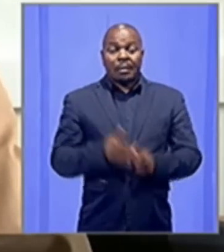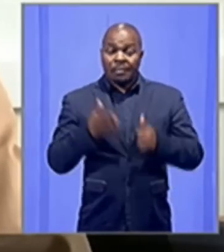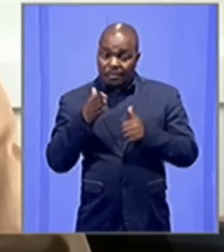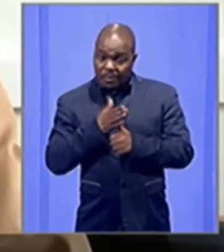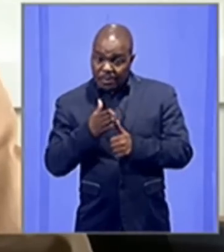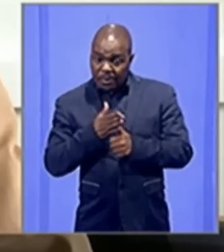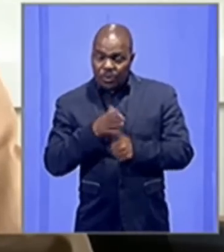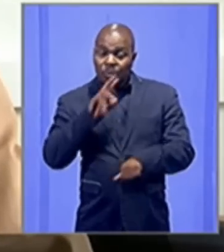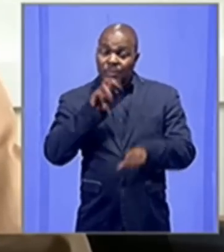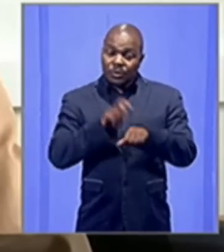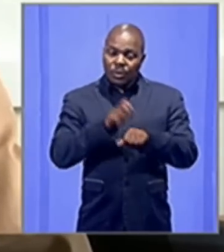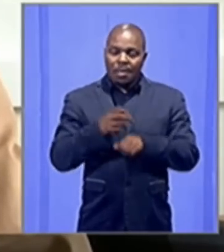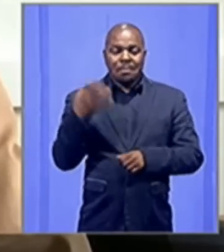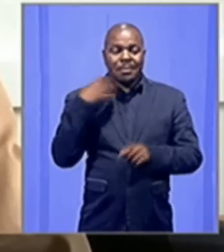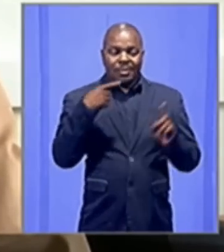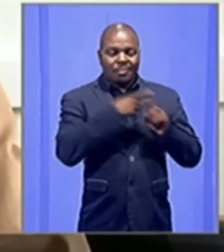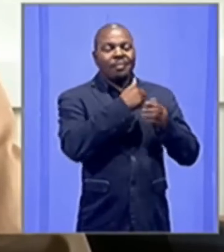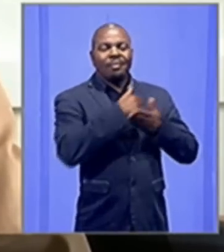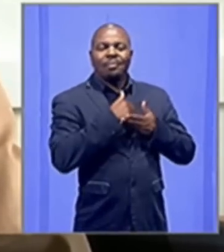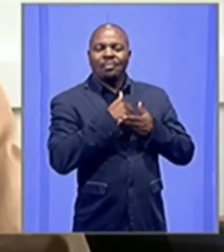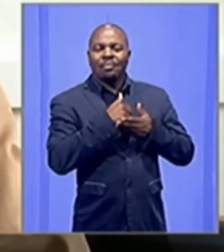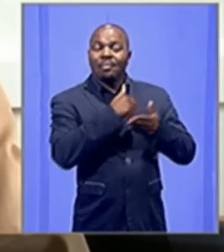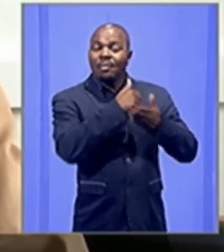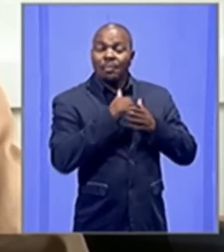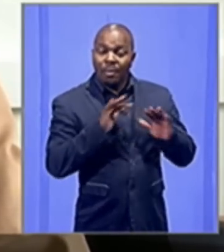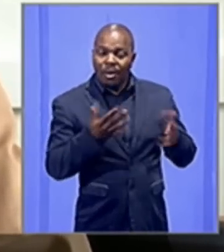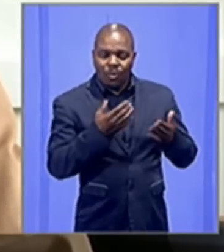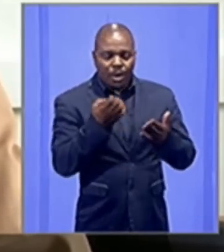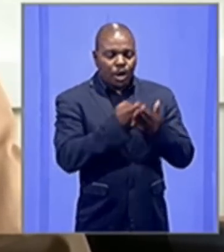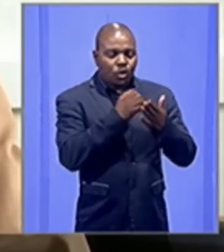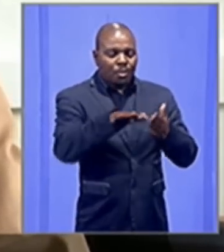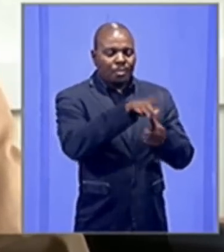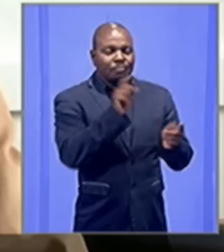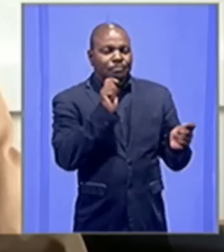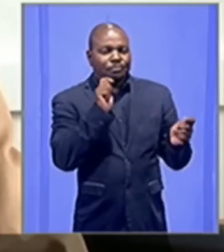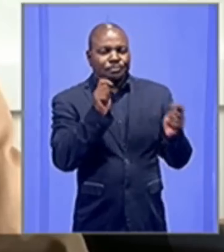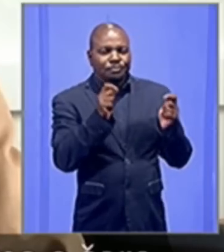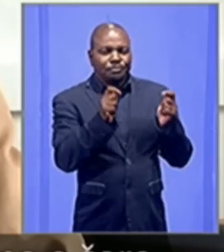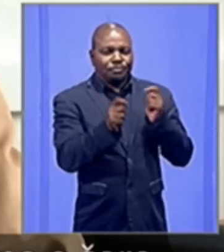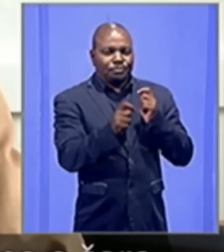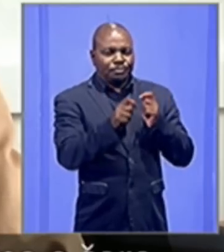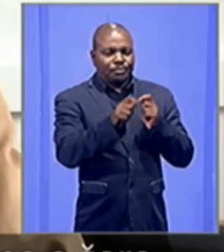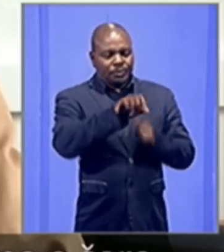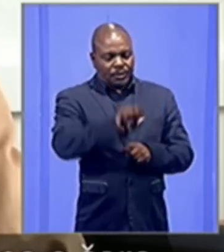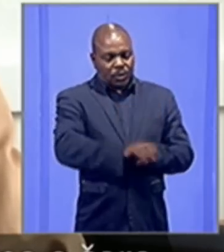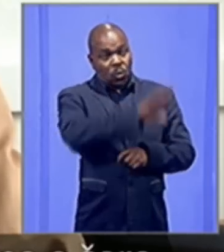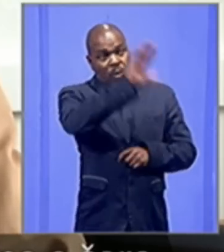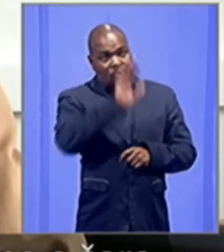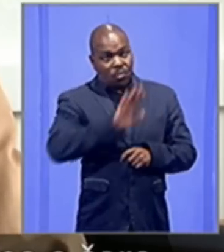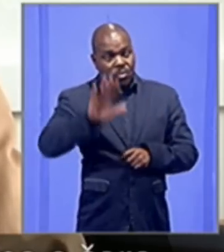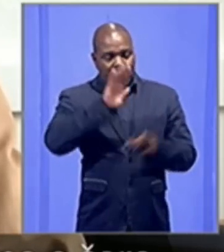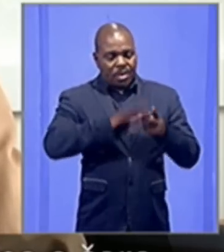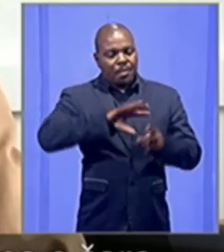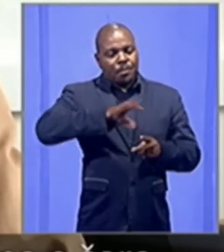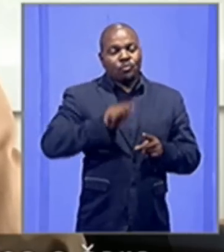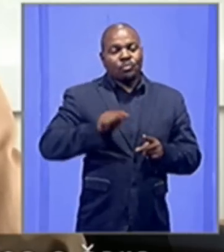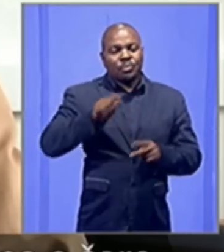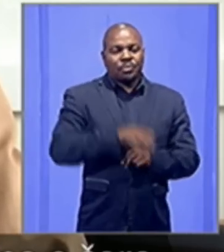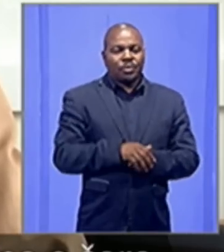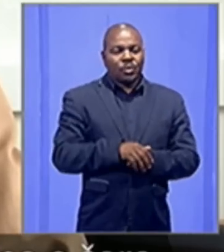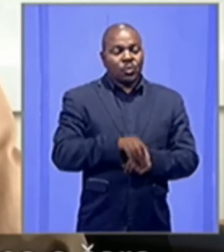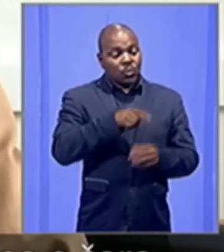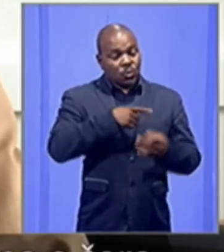hore letona le re thuse ka ho fetola maemo a moruo wa naha le ya province. Re tshwanela hore re be le